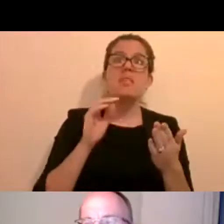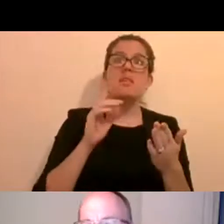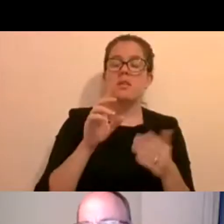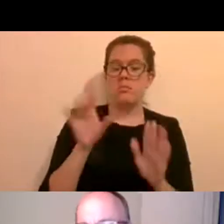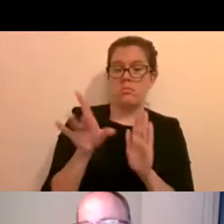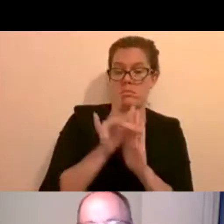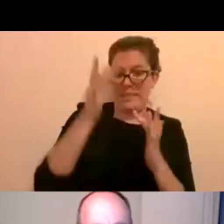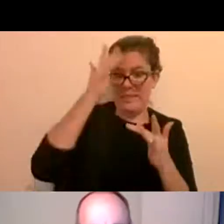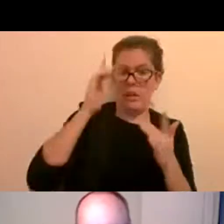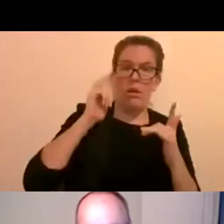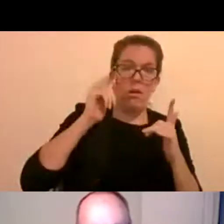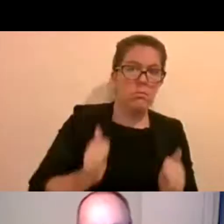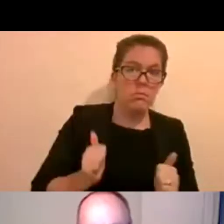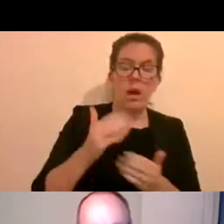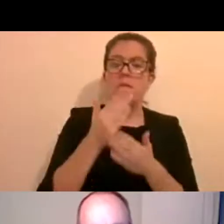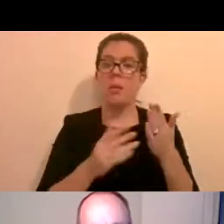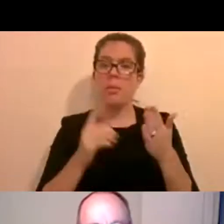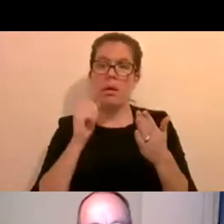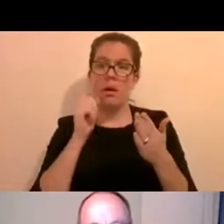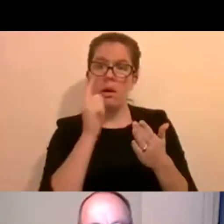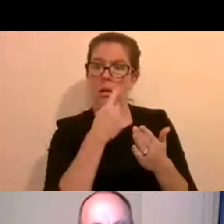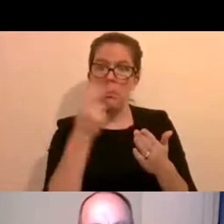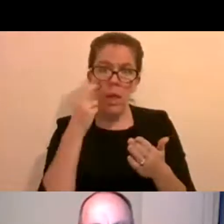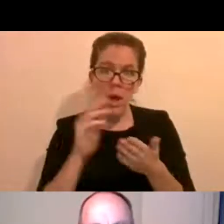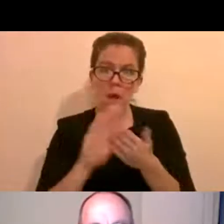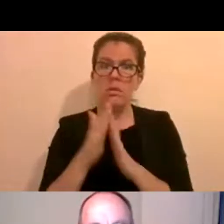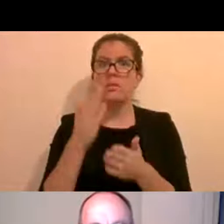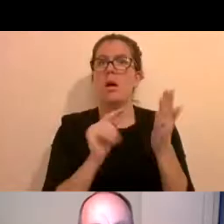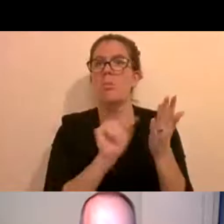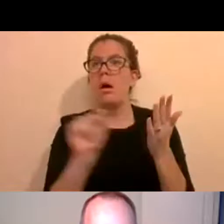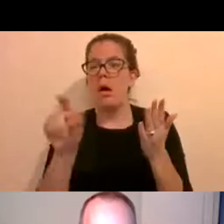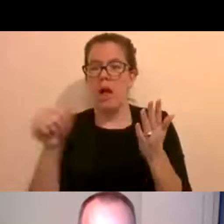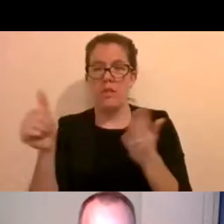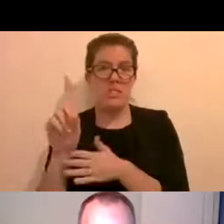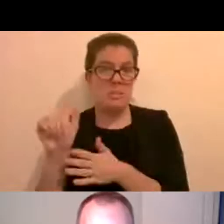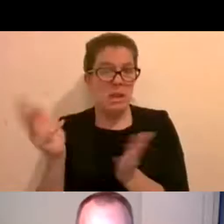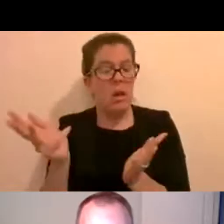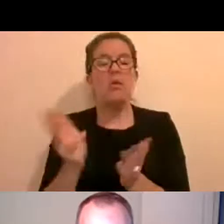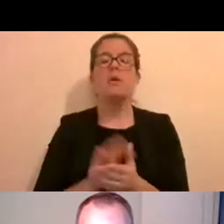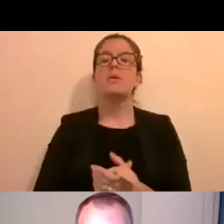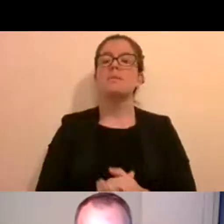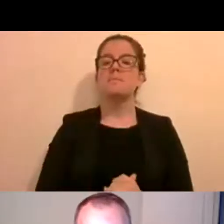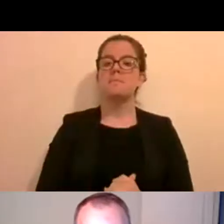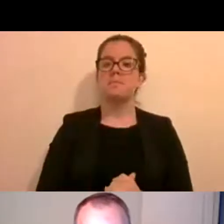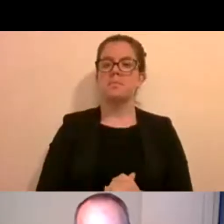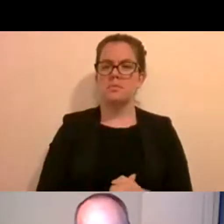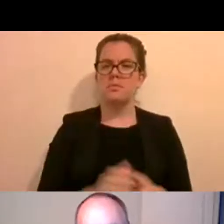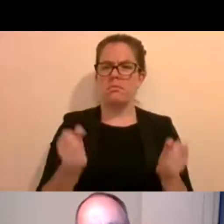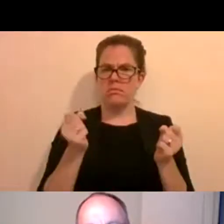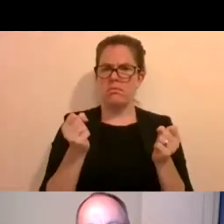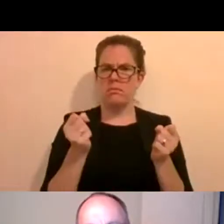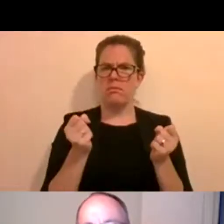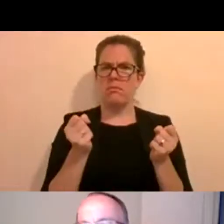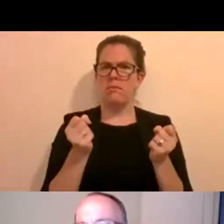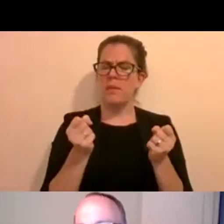the size of any other group of deaf who were born at that time. And just like any